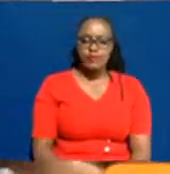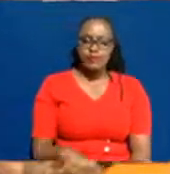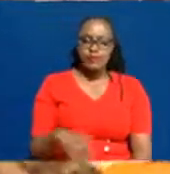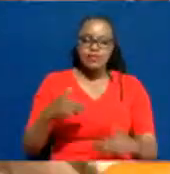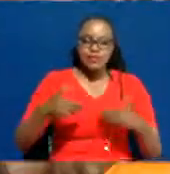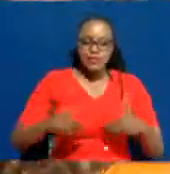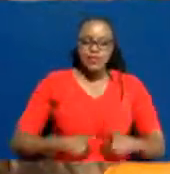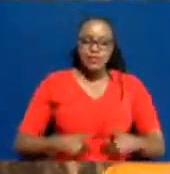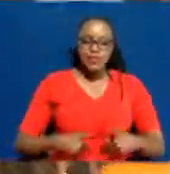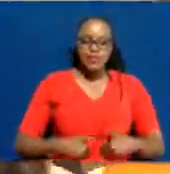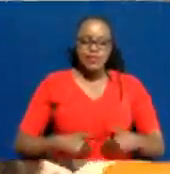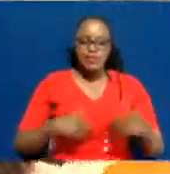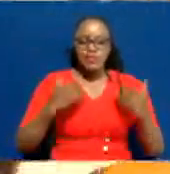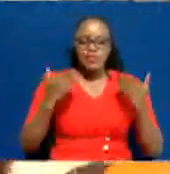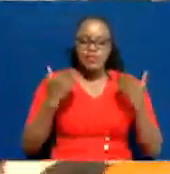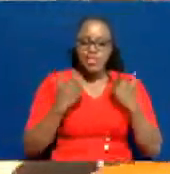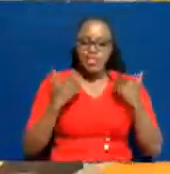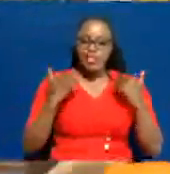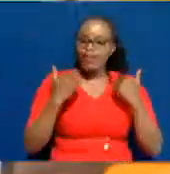MC Lali.